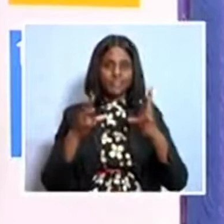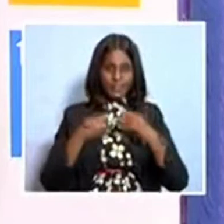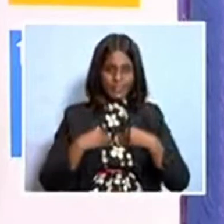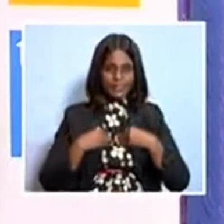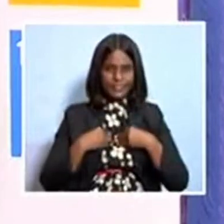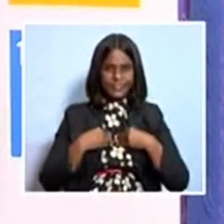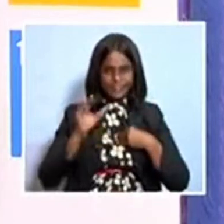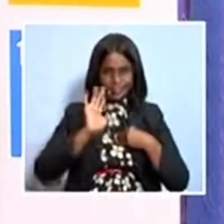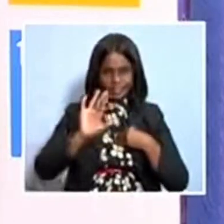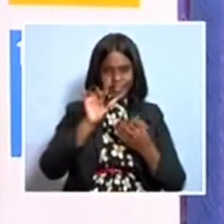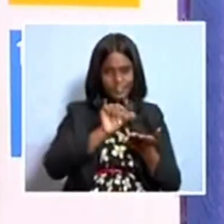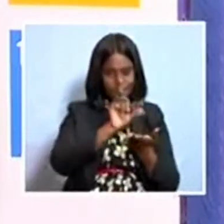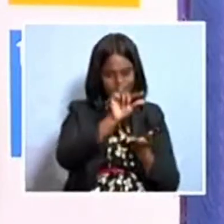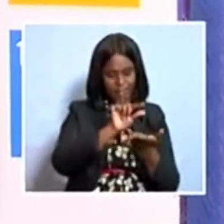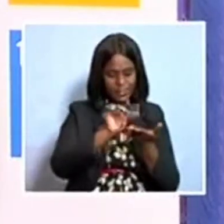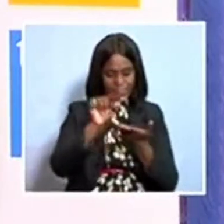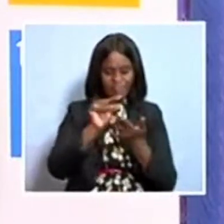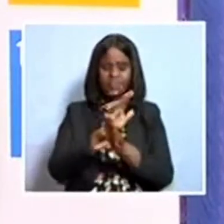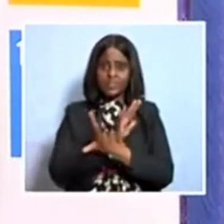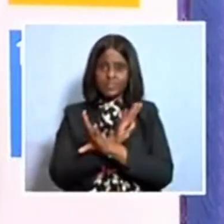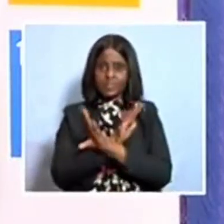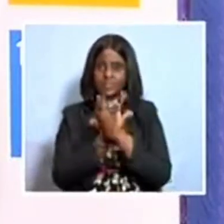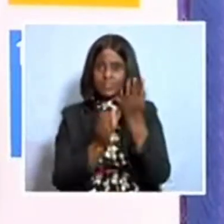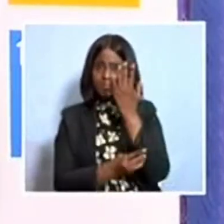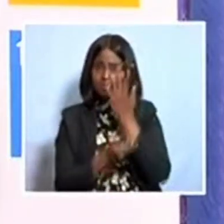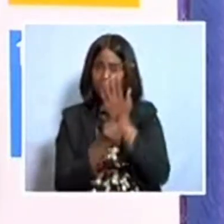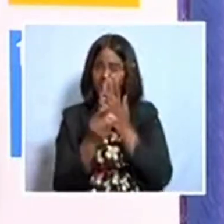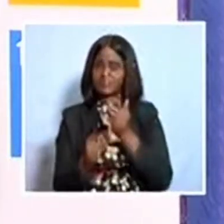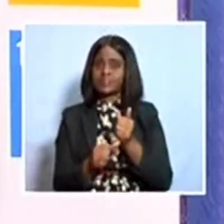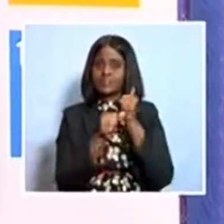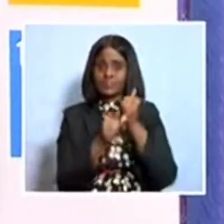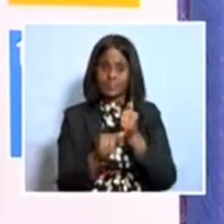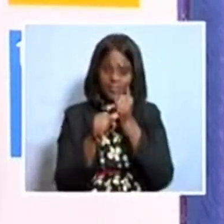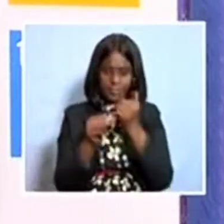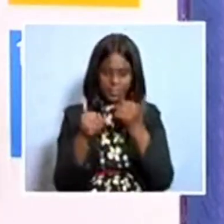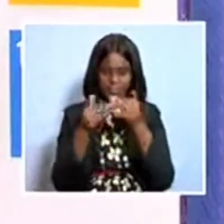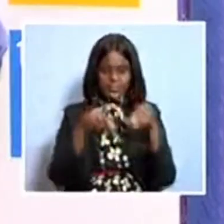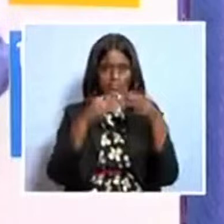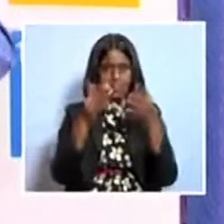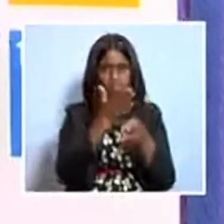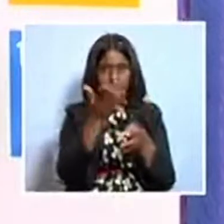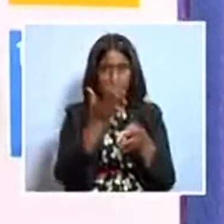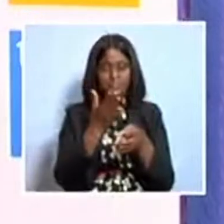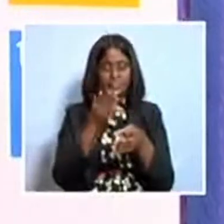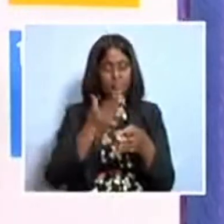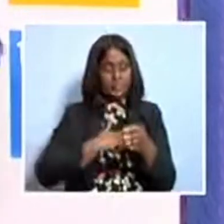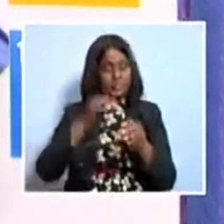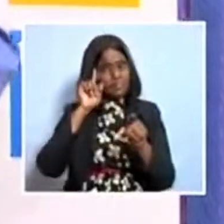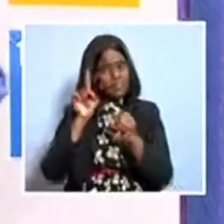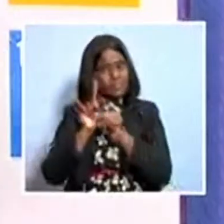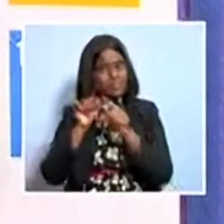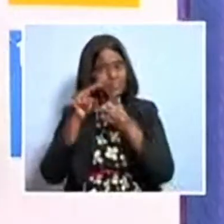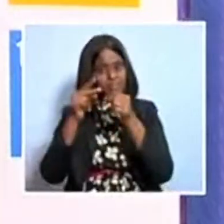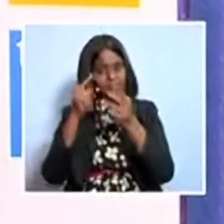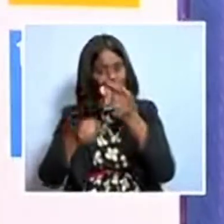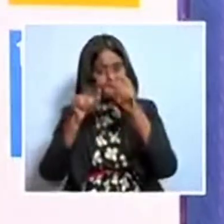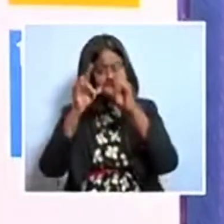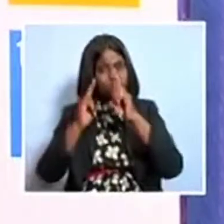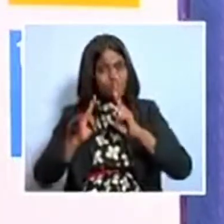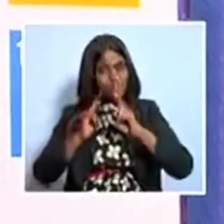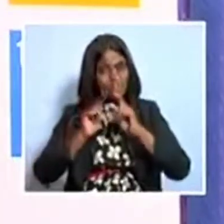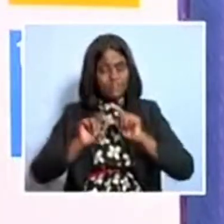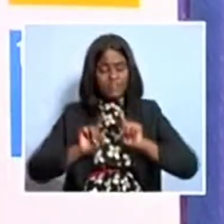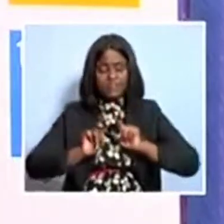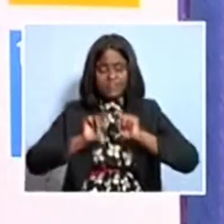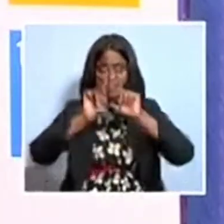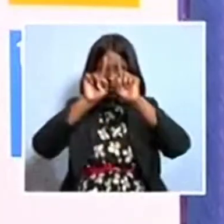most of the incentives that the Zambia Development Agency is providing. I'm sure my brother, what he means by skyscrapers, of course,